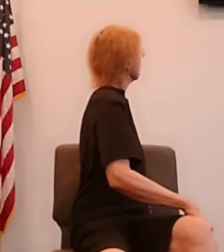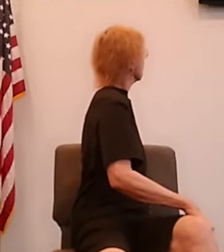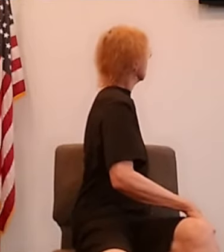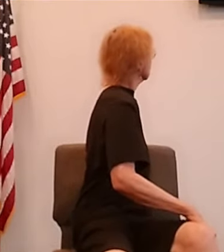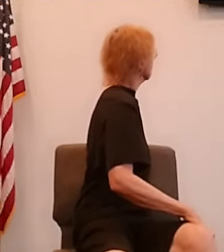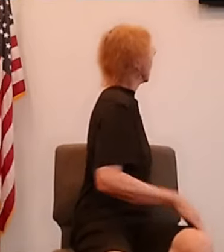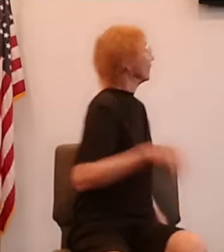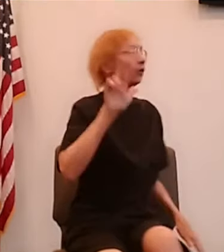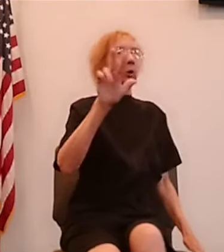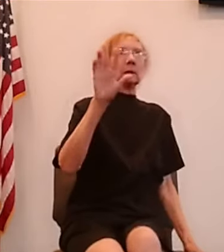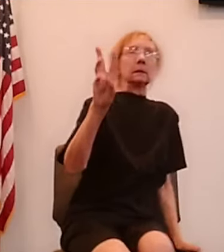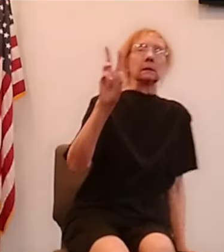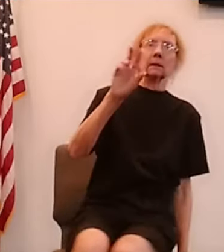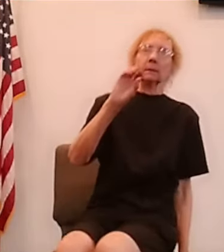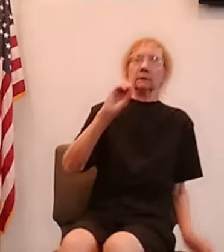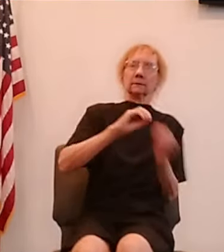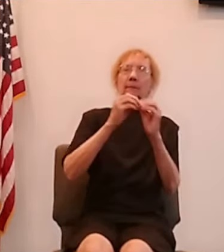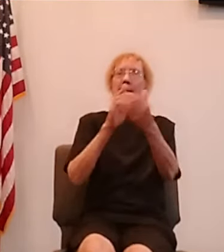continue to worship.